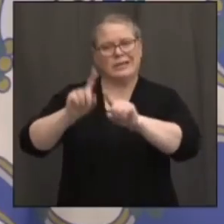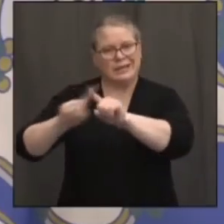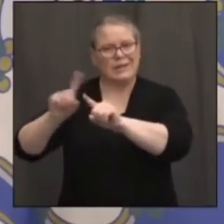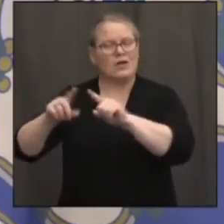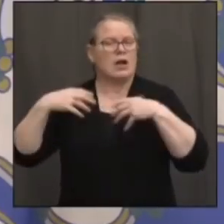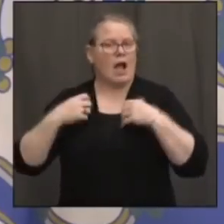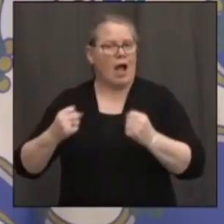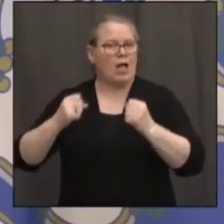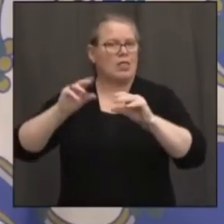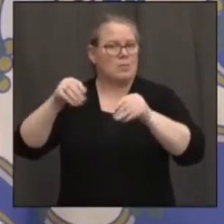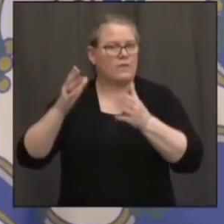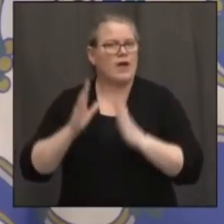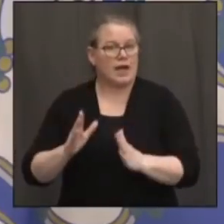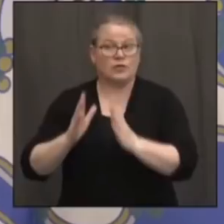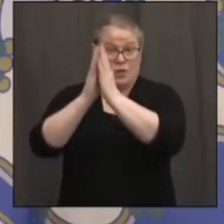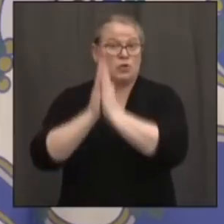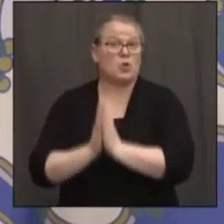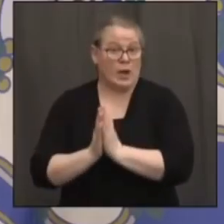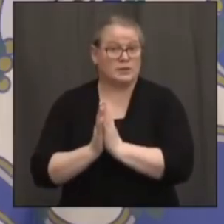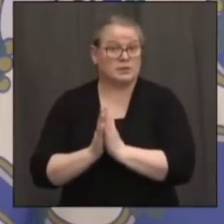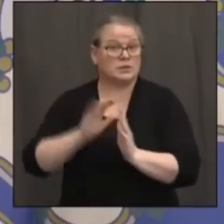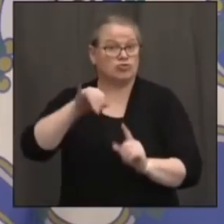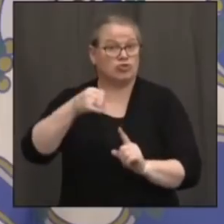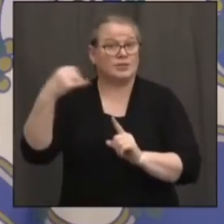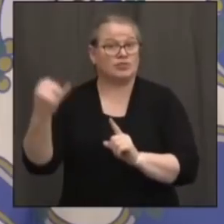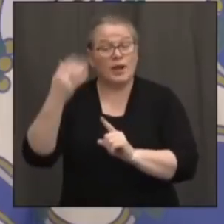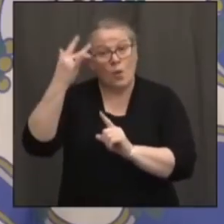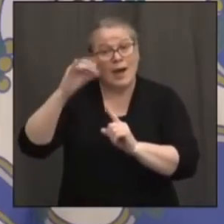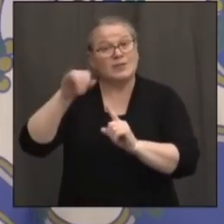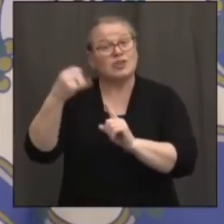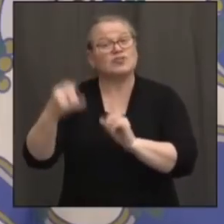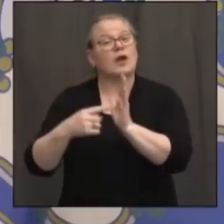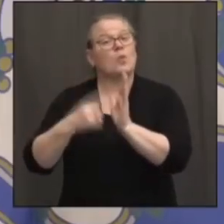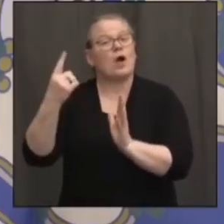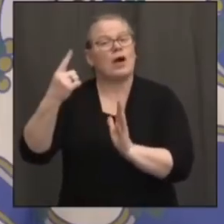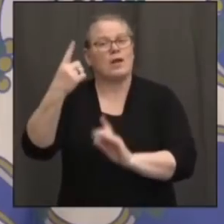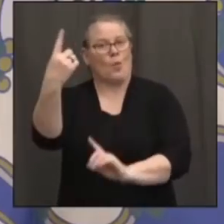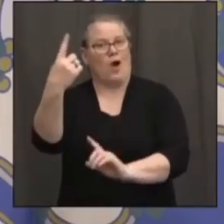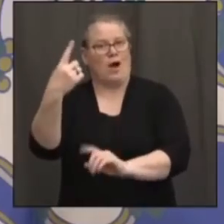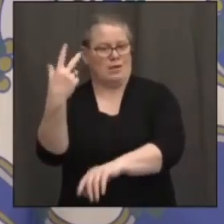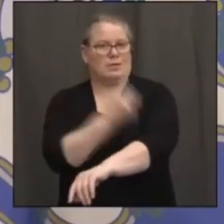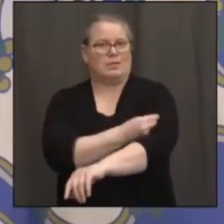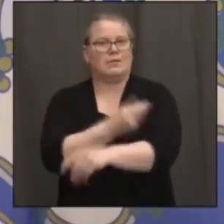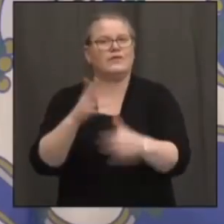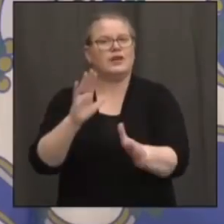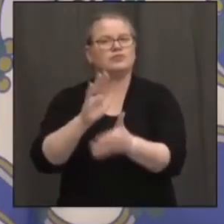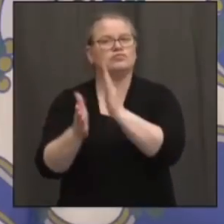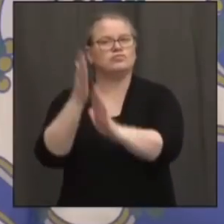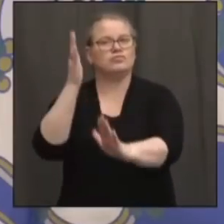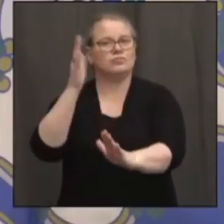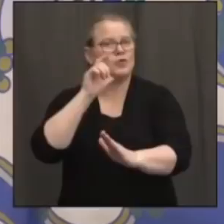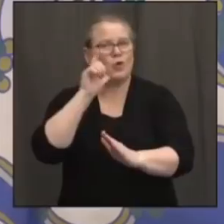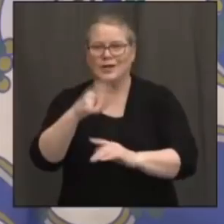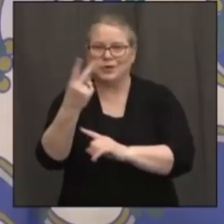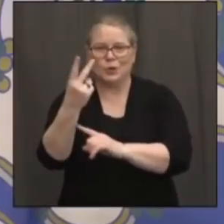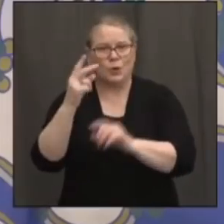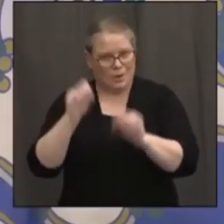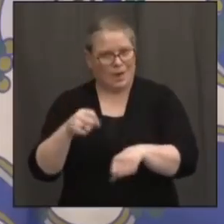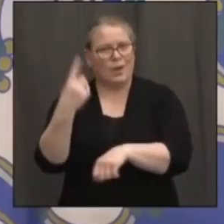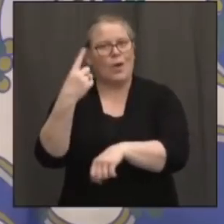are making requests for the single-dose J&J or for the mRNA, so people will be able to go, say,